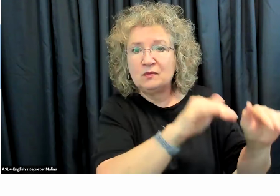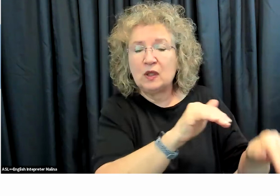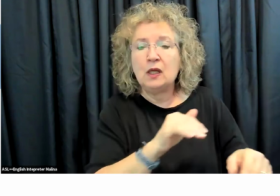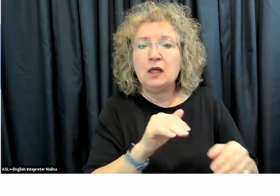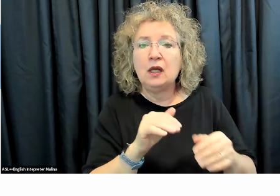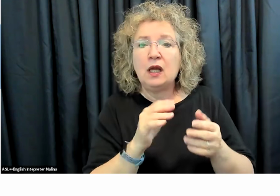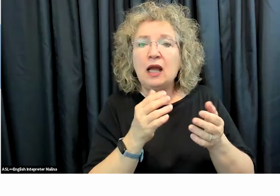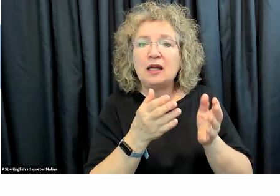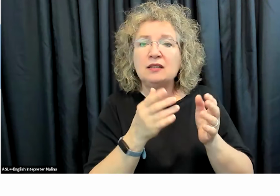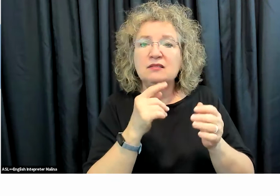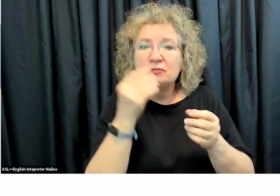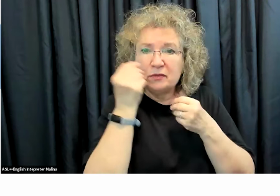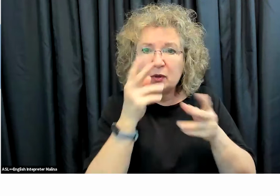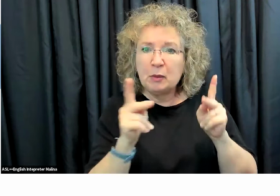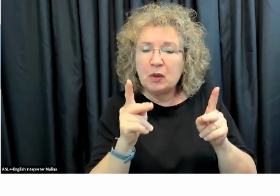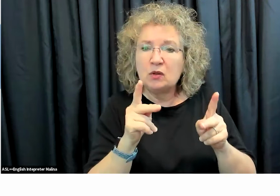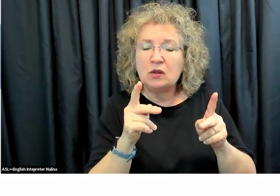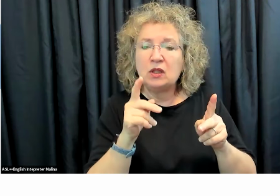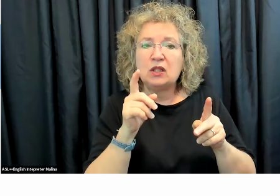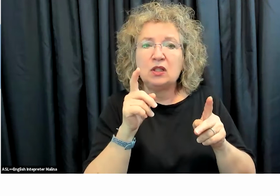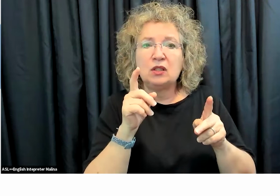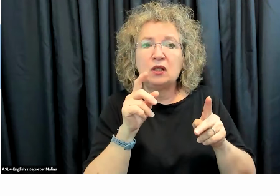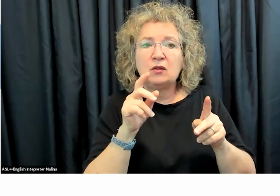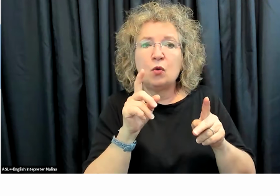be 2 weeks ready prepared coordinators.